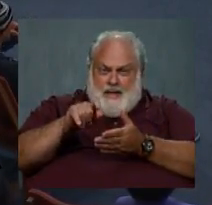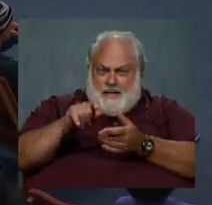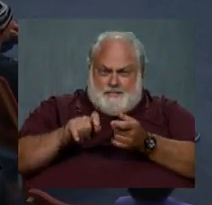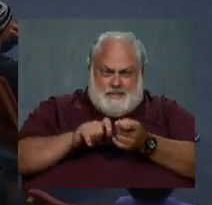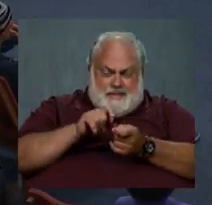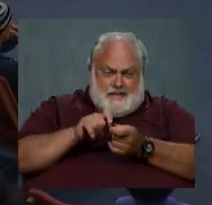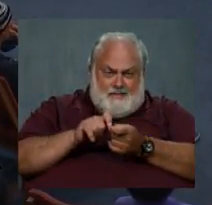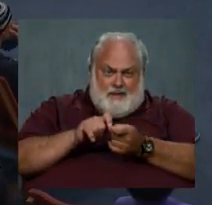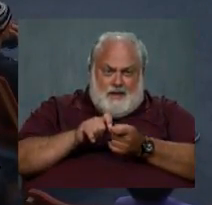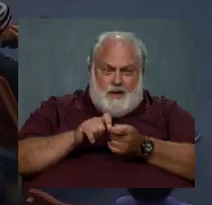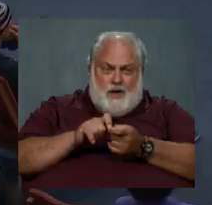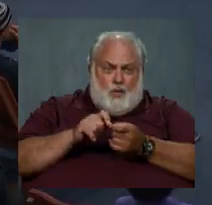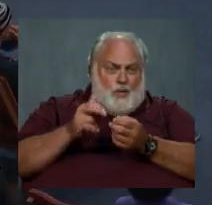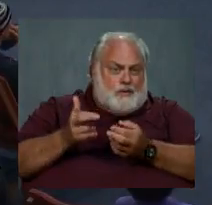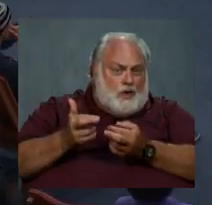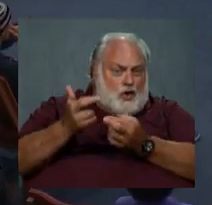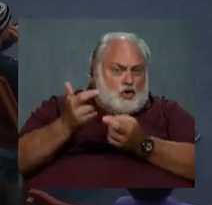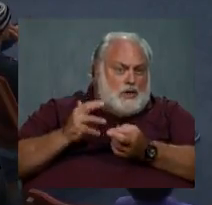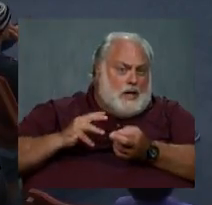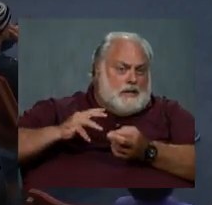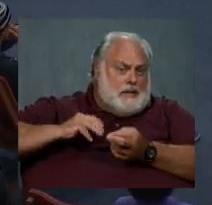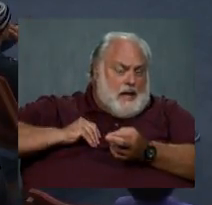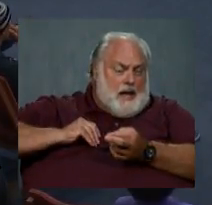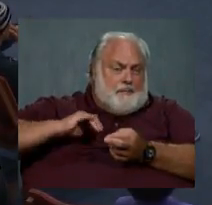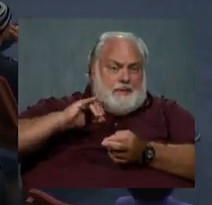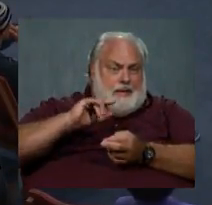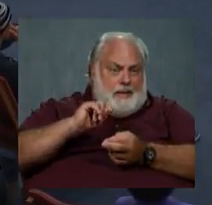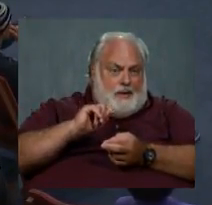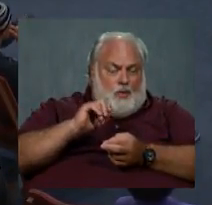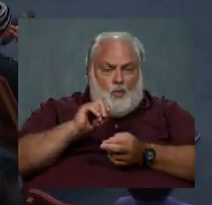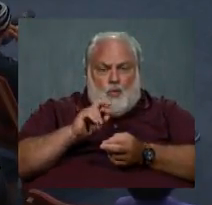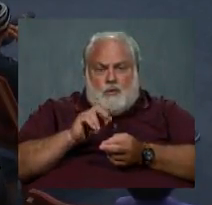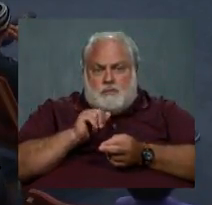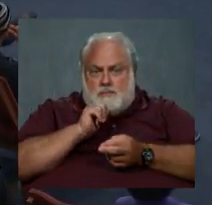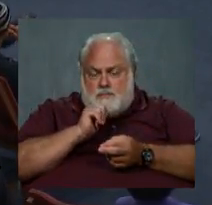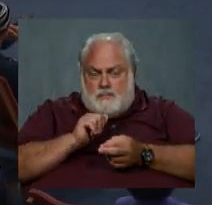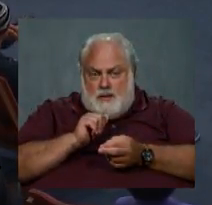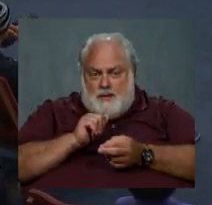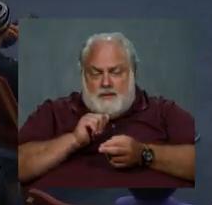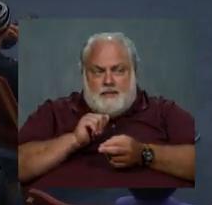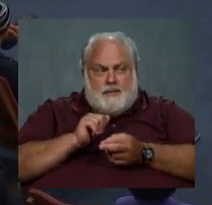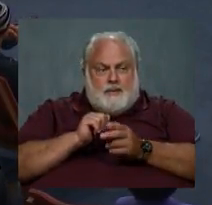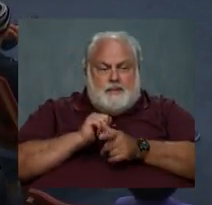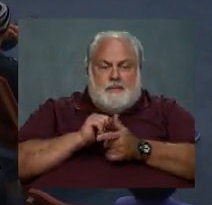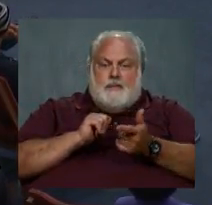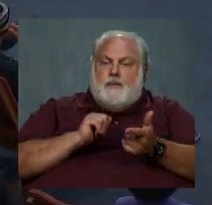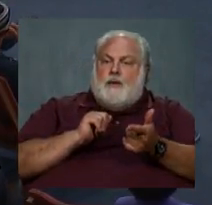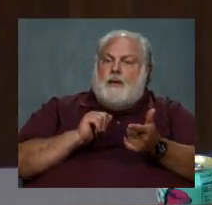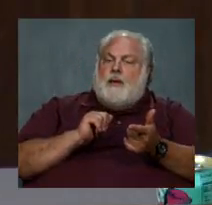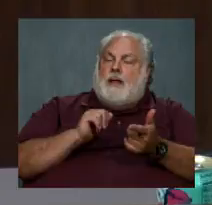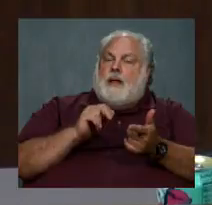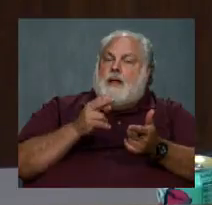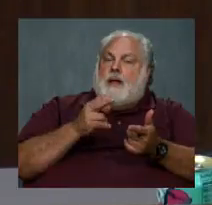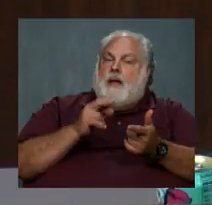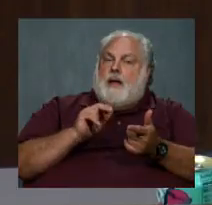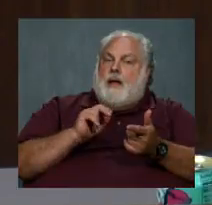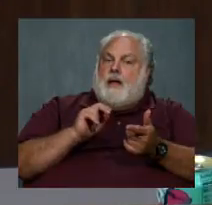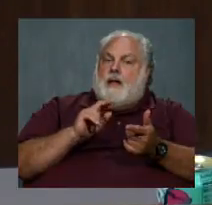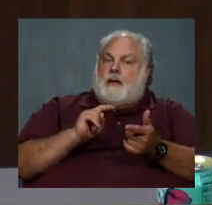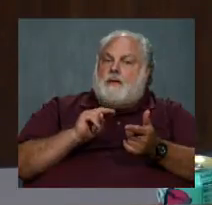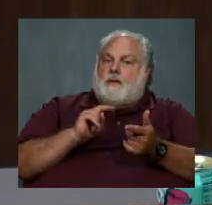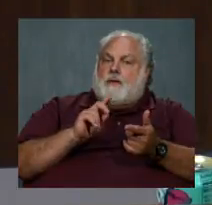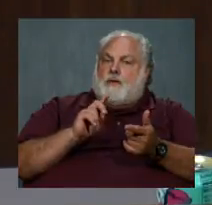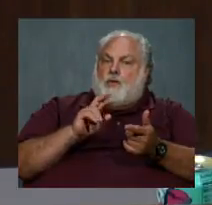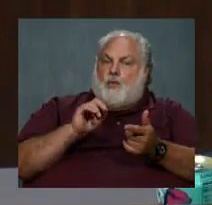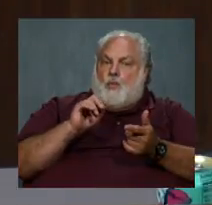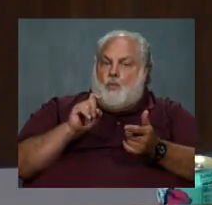of resolution to adopt this report. Okay. But what I want to share with you is that to be cognizant